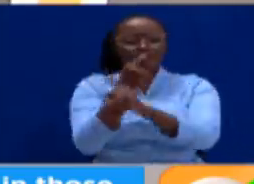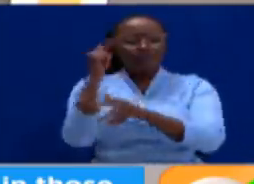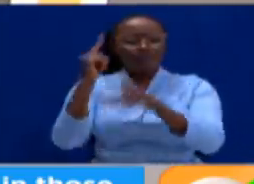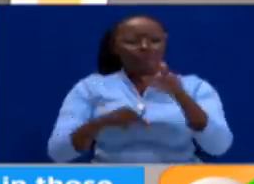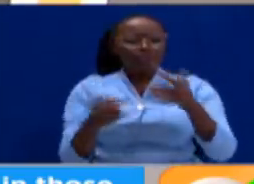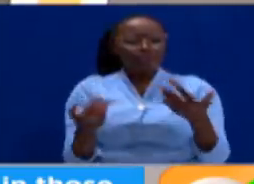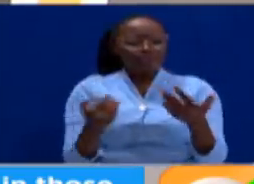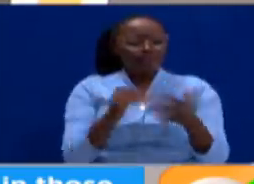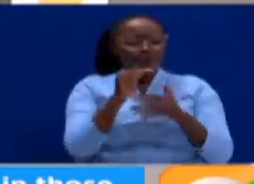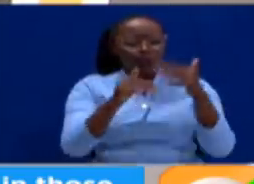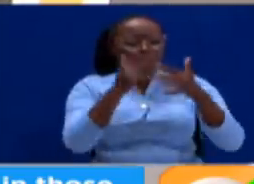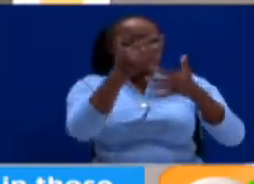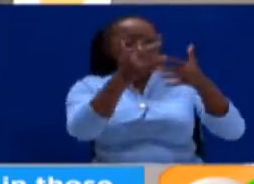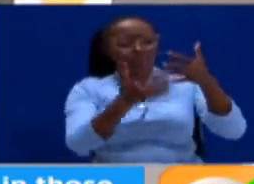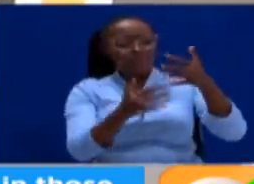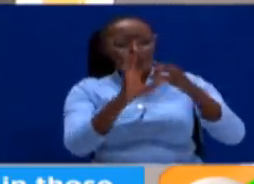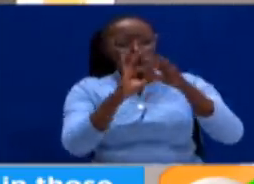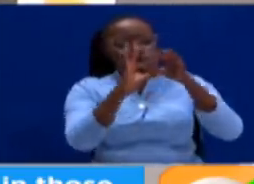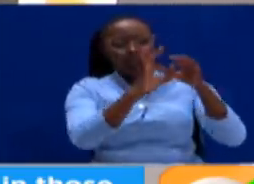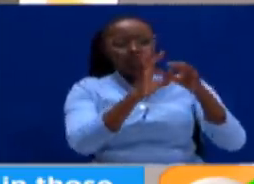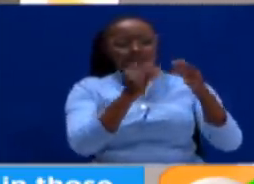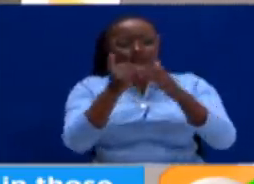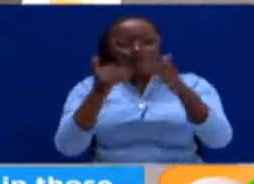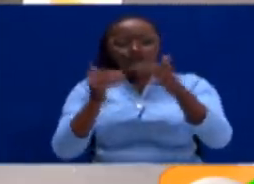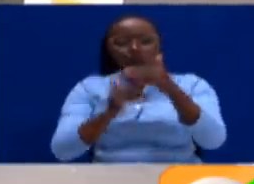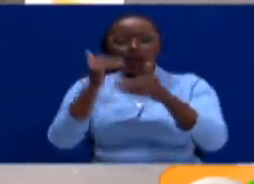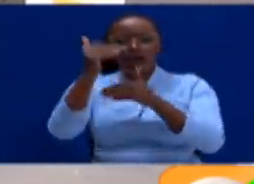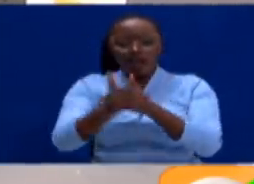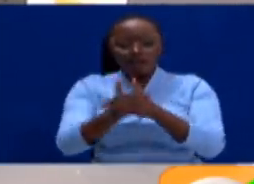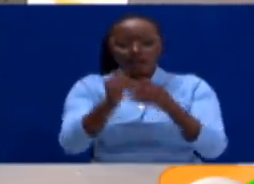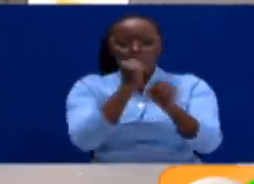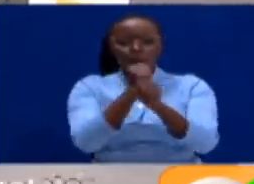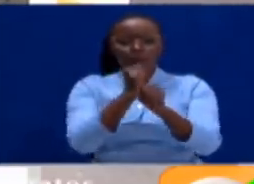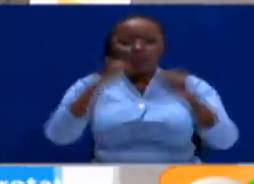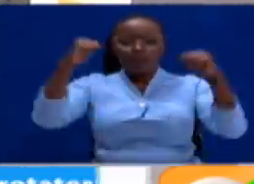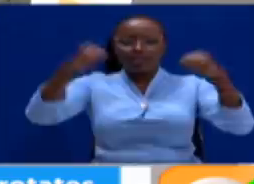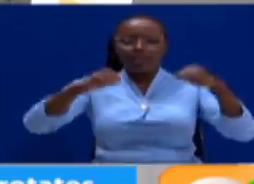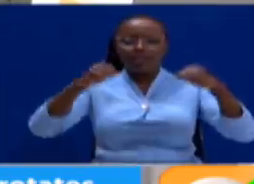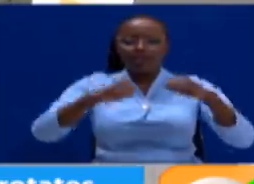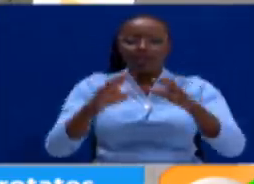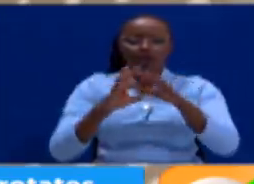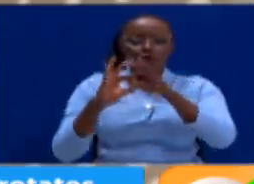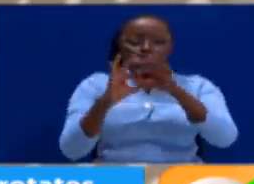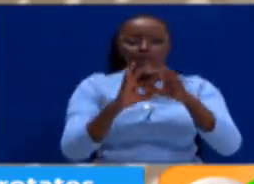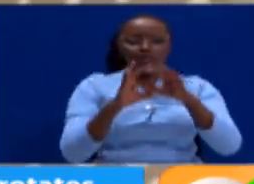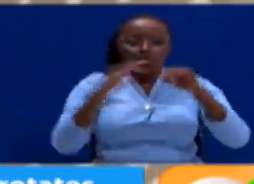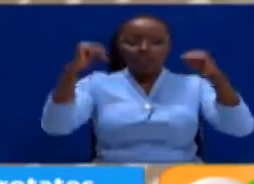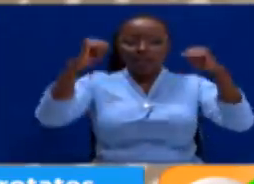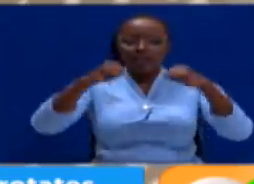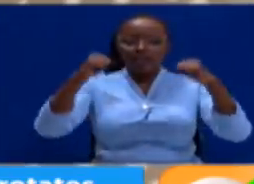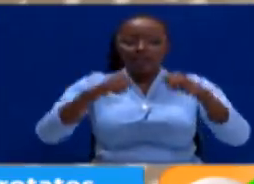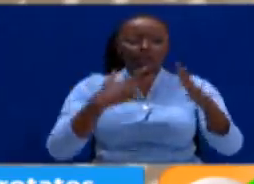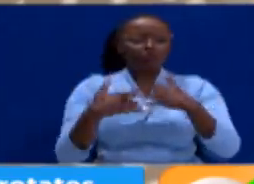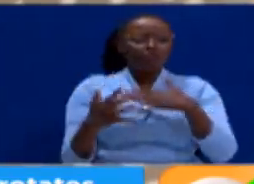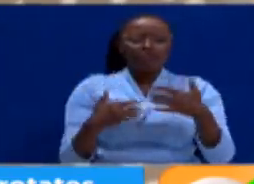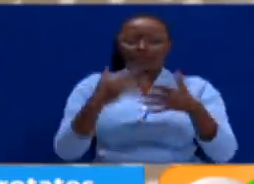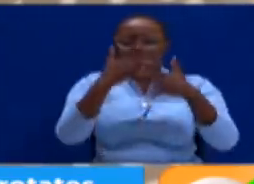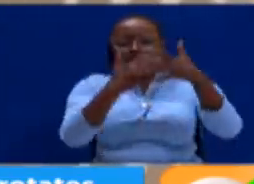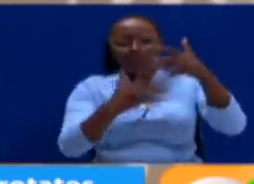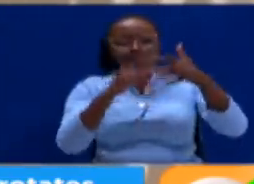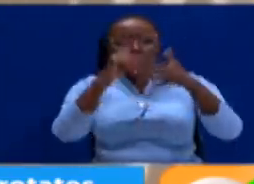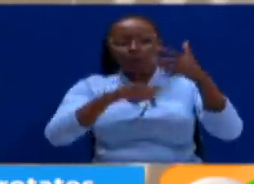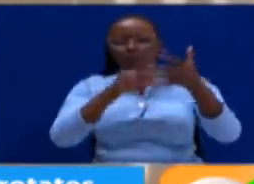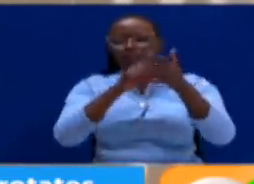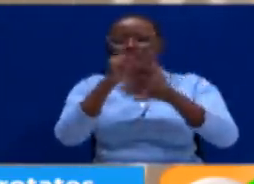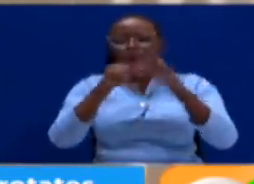difference between the coalition, pre, post, a working agreement, a cooperation agreement? Like, what are all of these things?